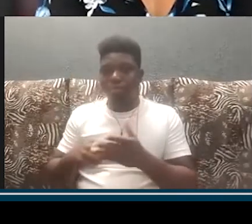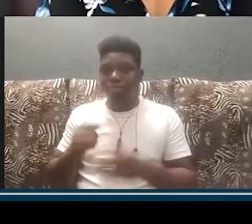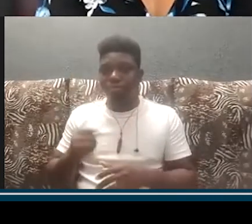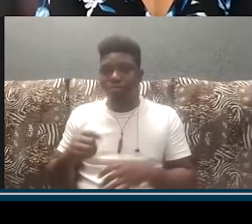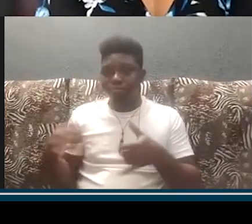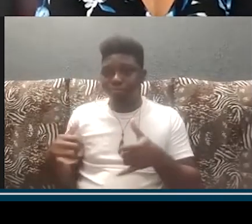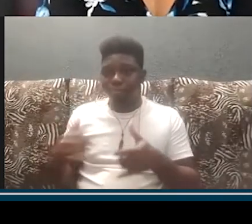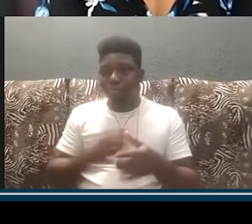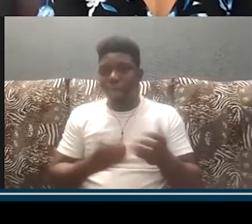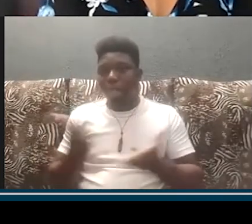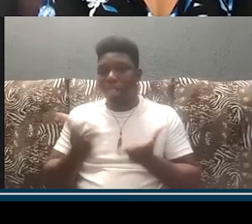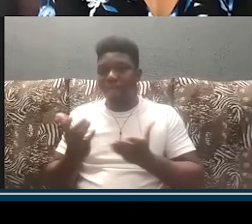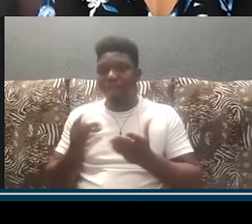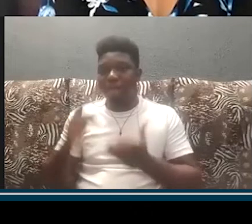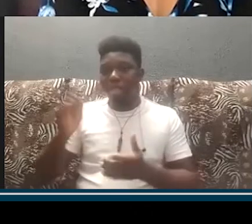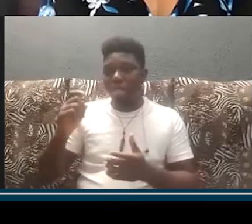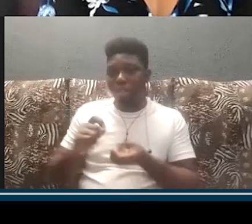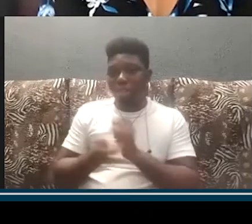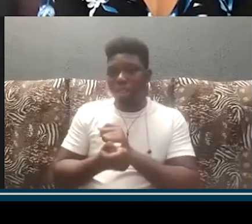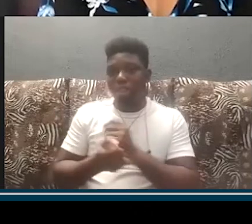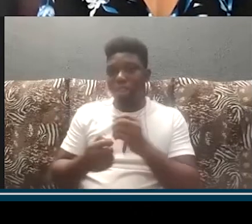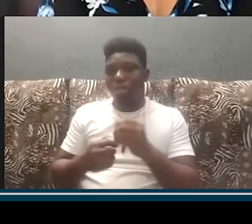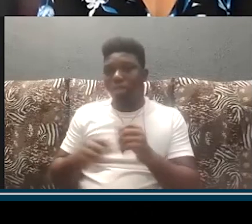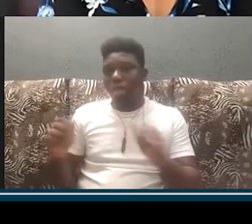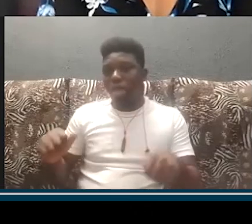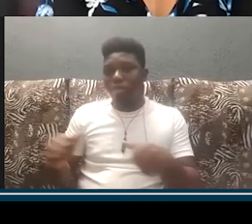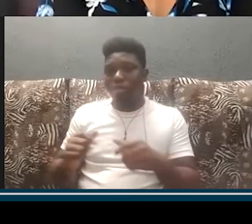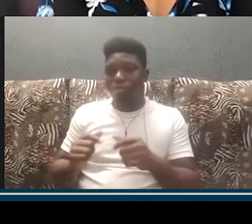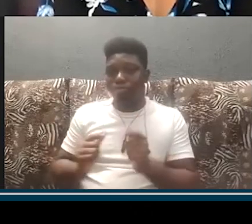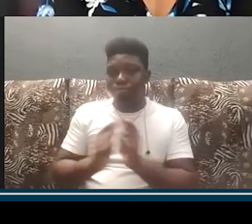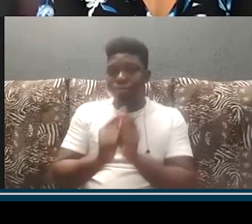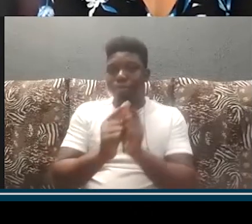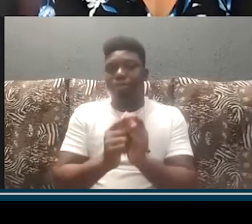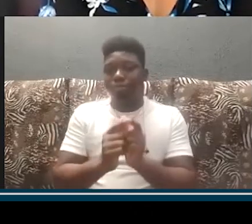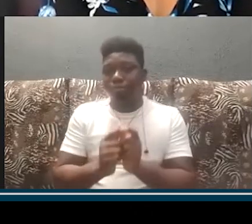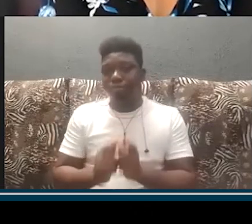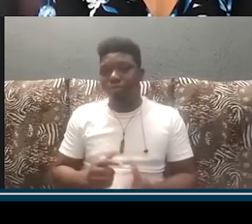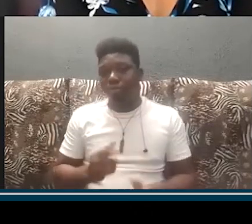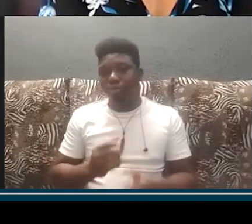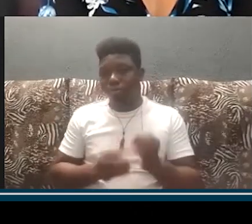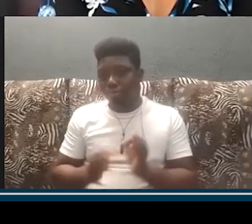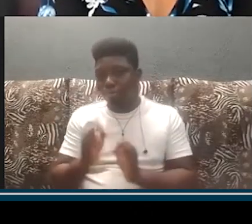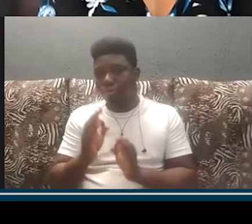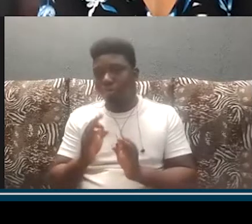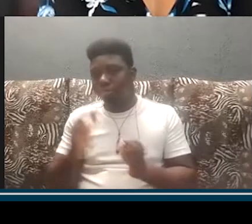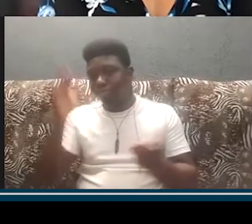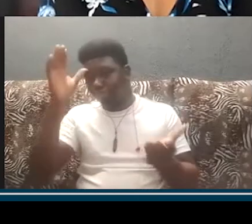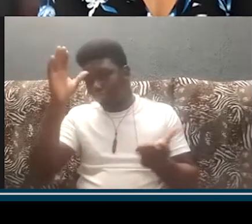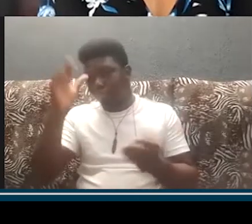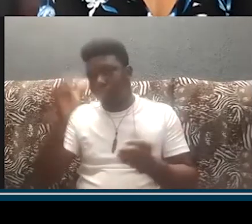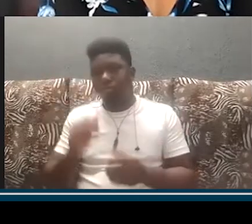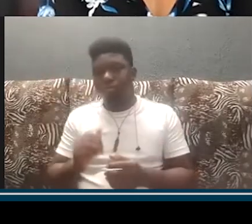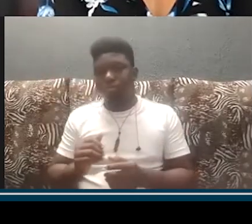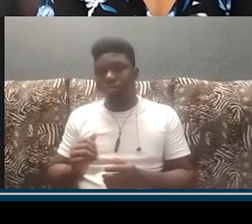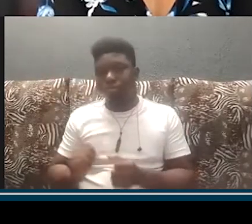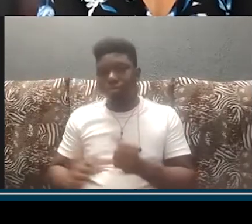to meet people where they are, instead of expecting everyone to try to reach this